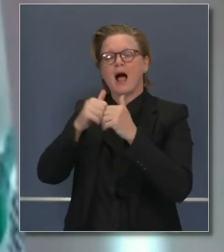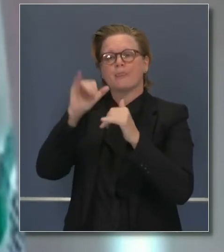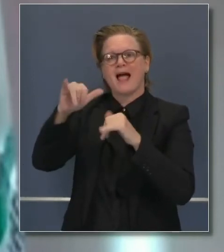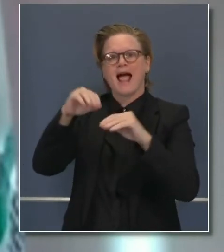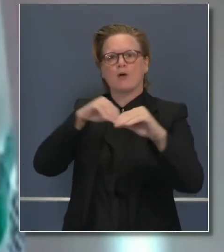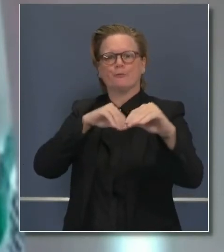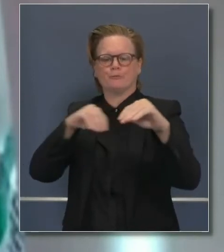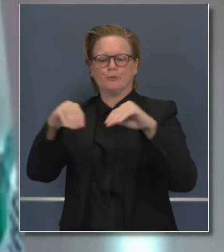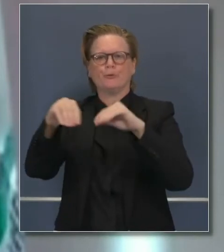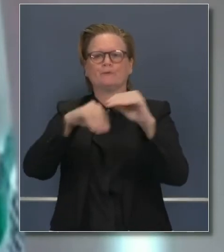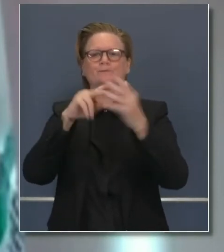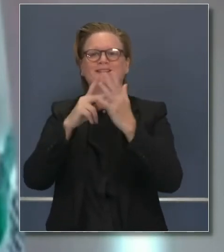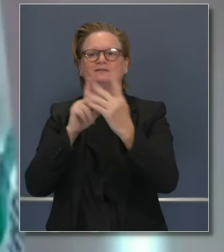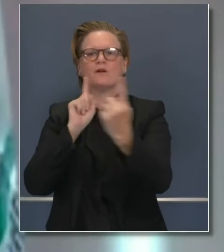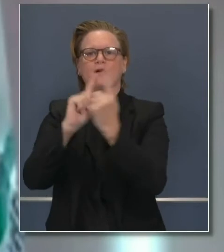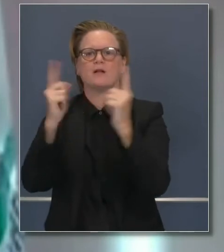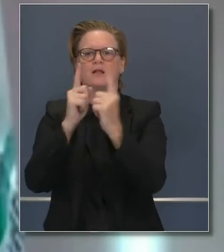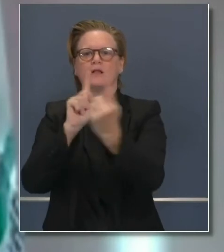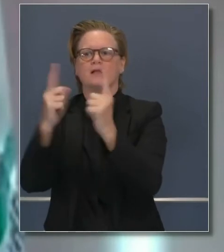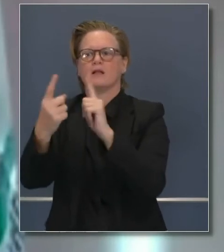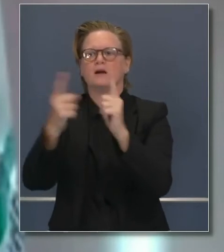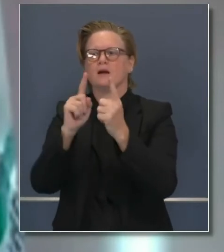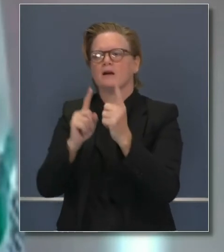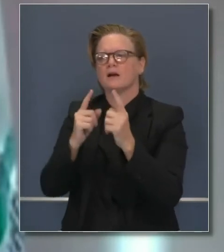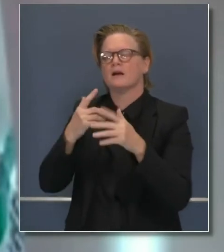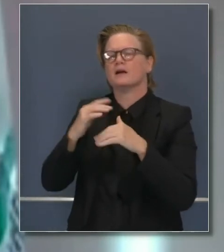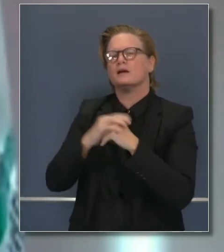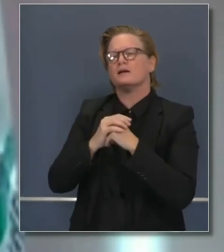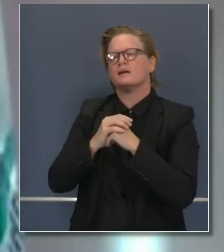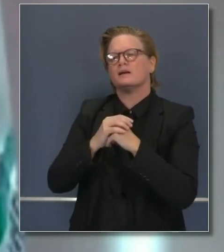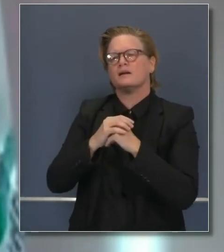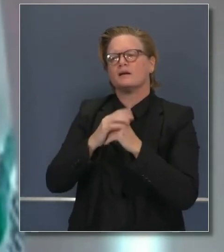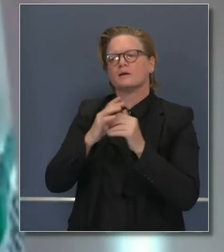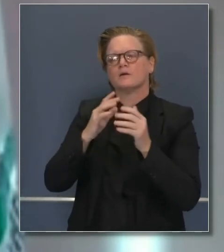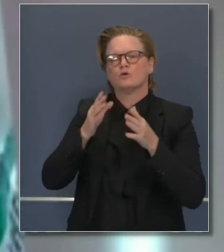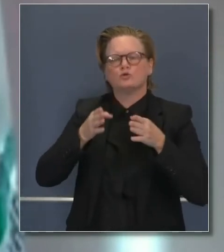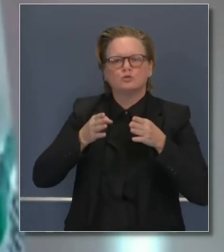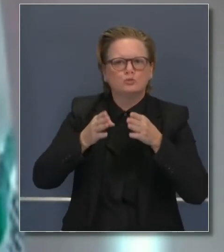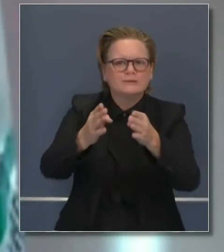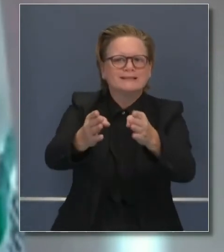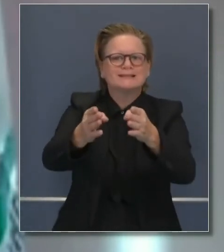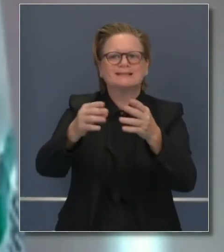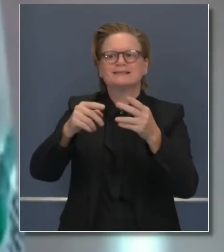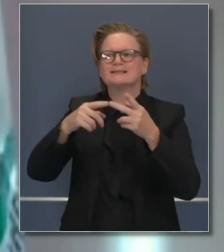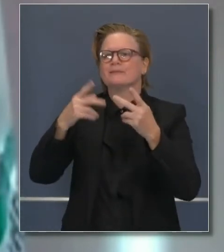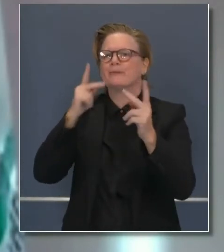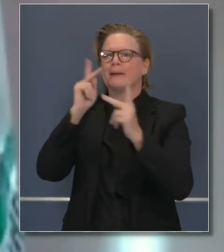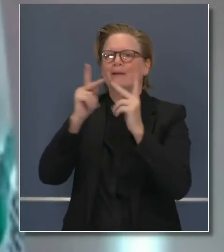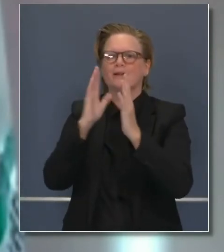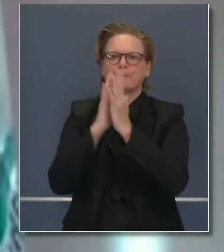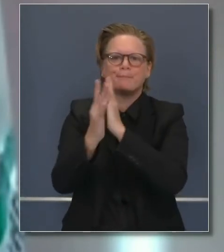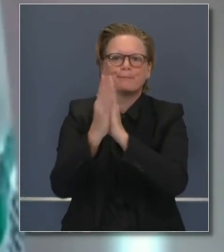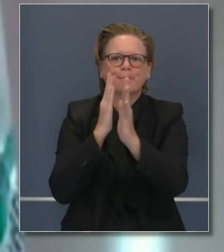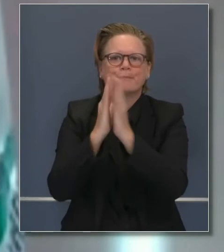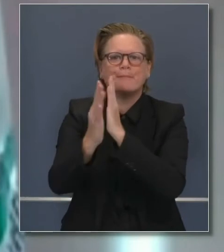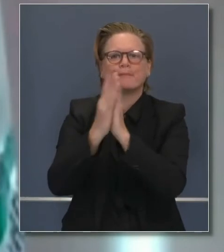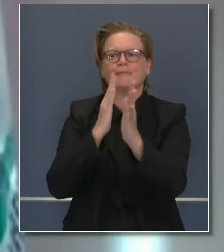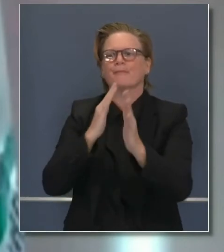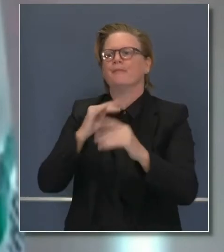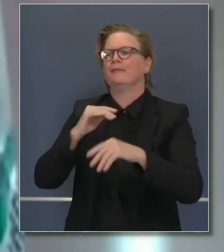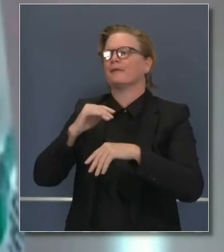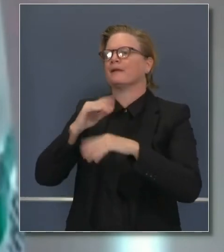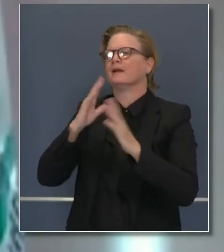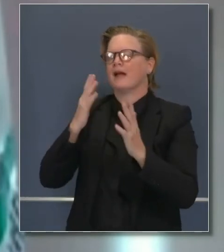on the streets and how busy they are sometimes, and we can track that. And we've seen slight reductions,